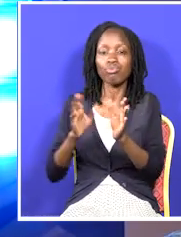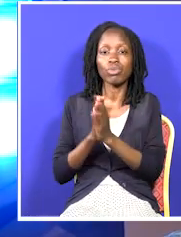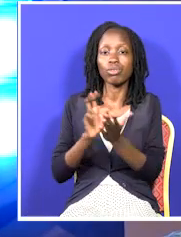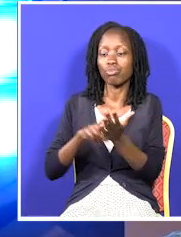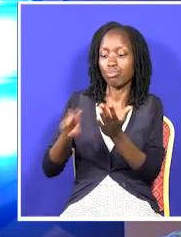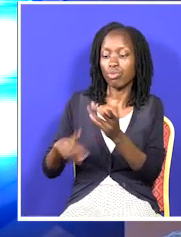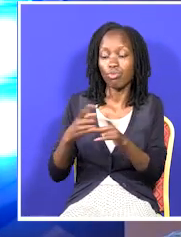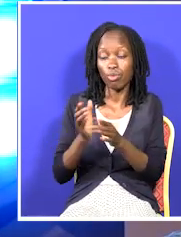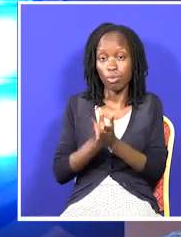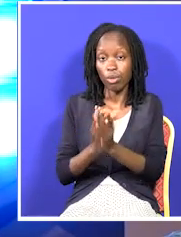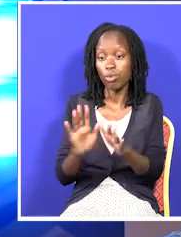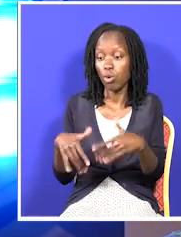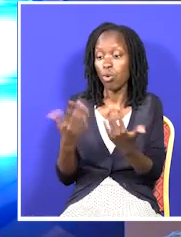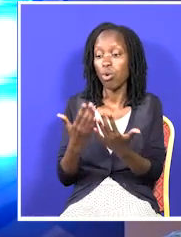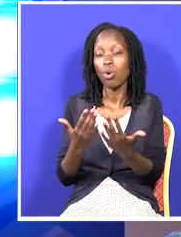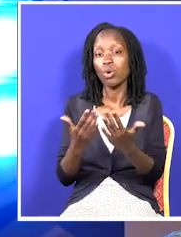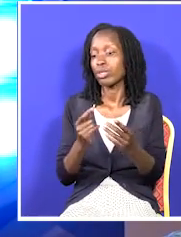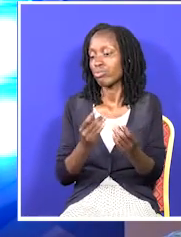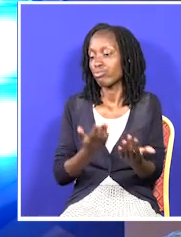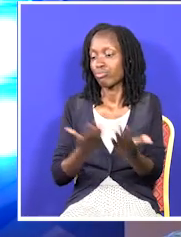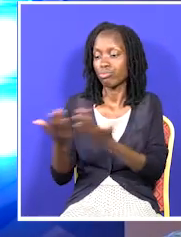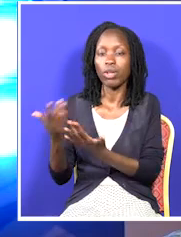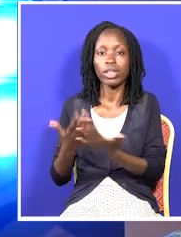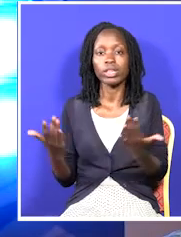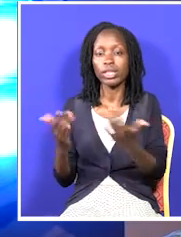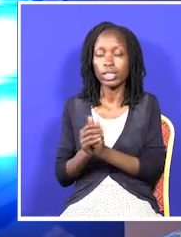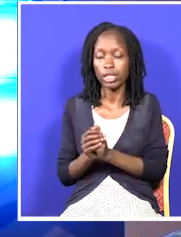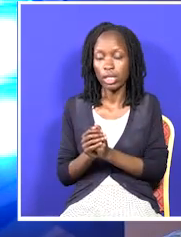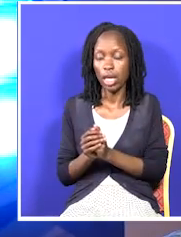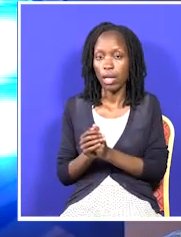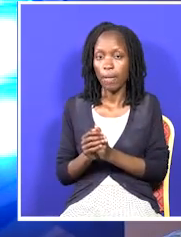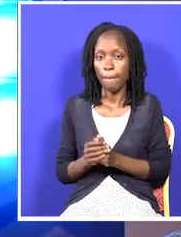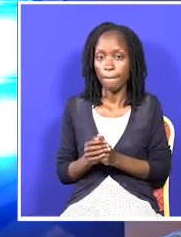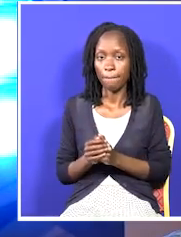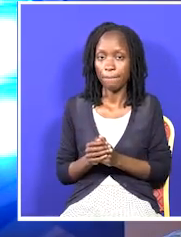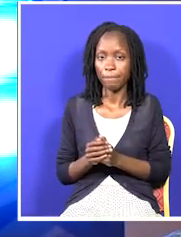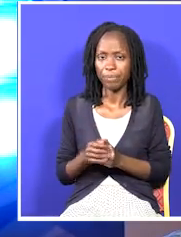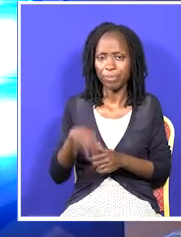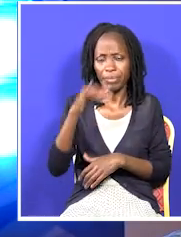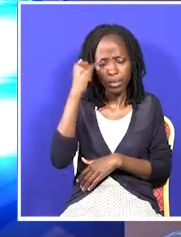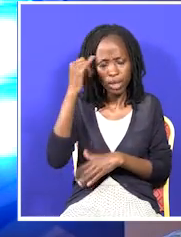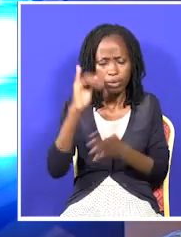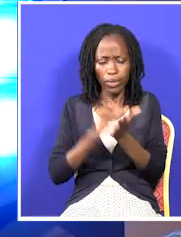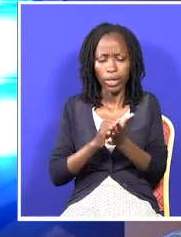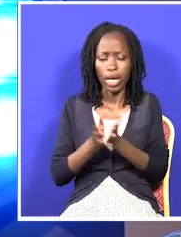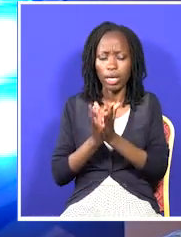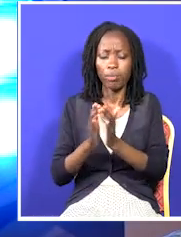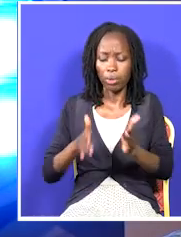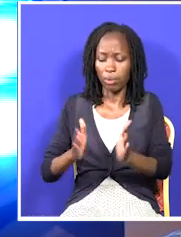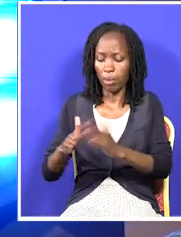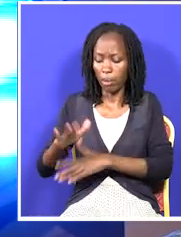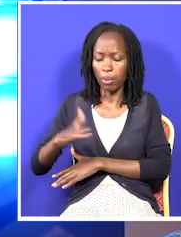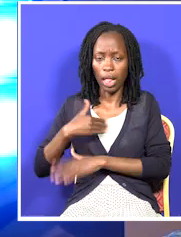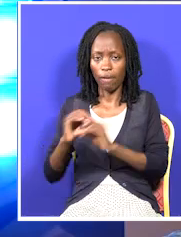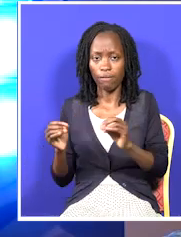between the ships or the shore. And I want to ask you, imagine that there was no harbor. Do you think